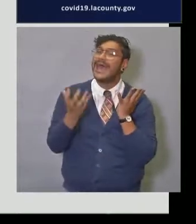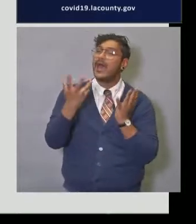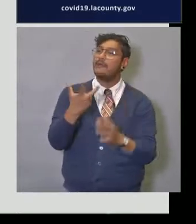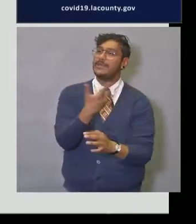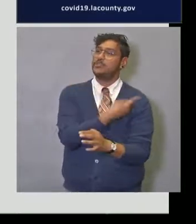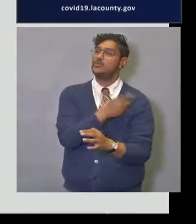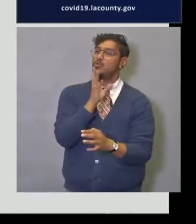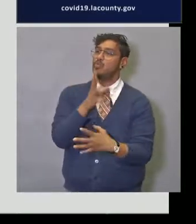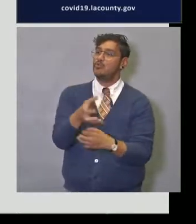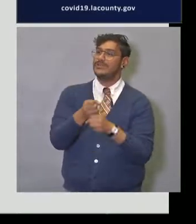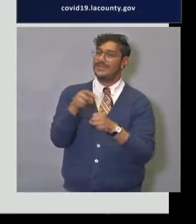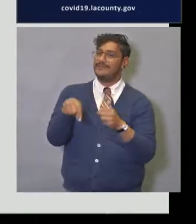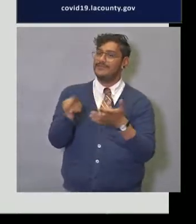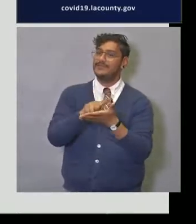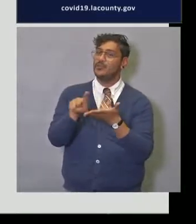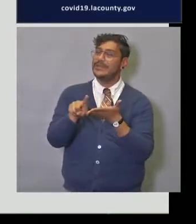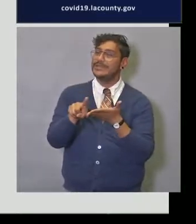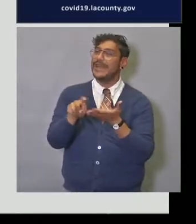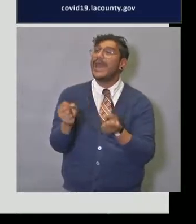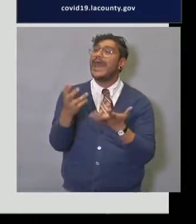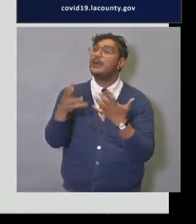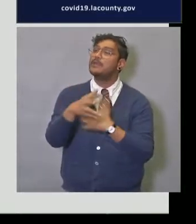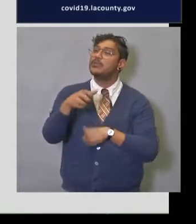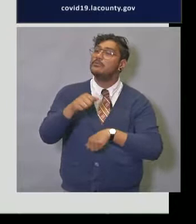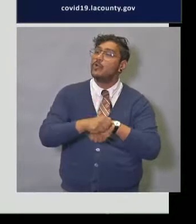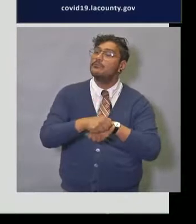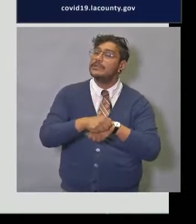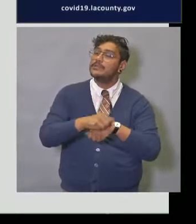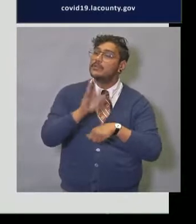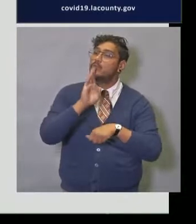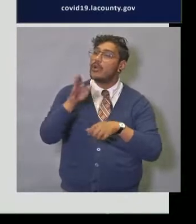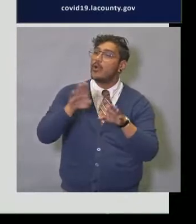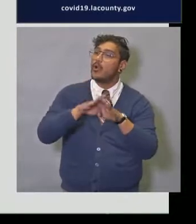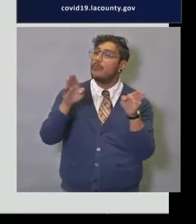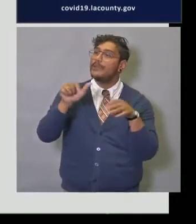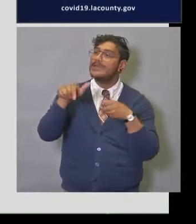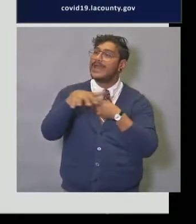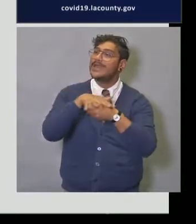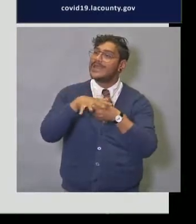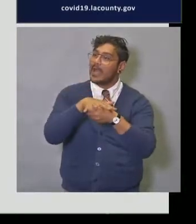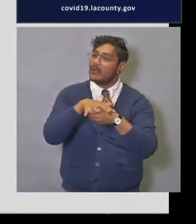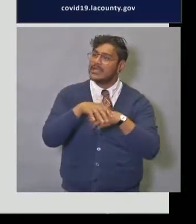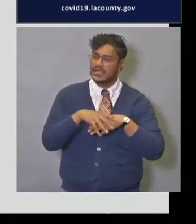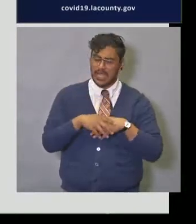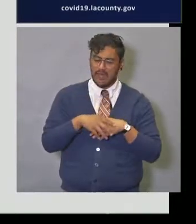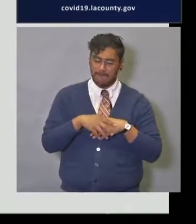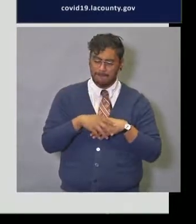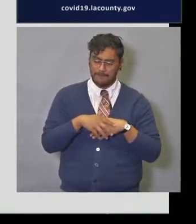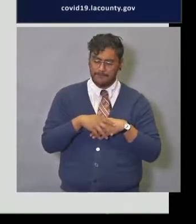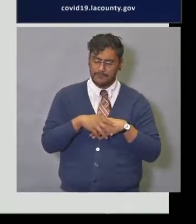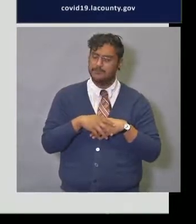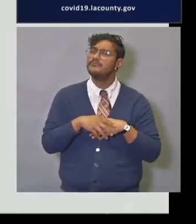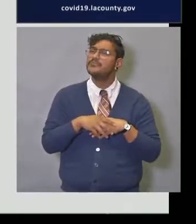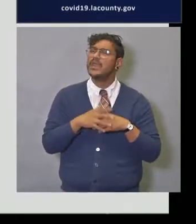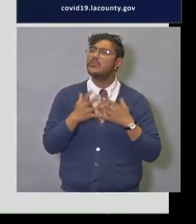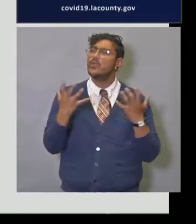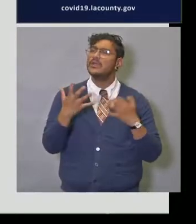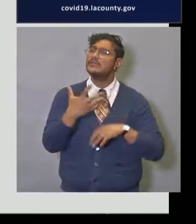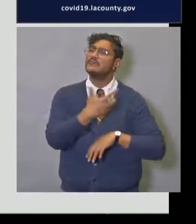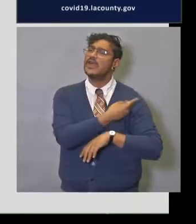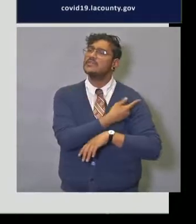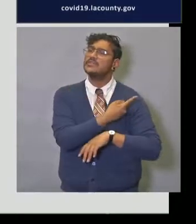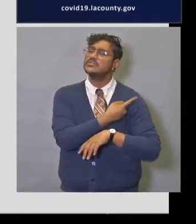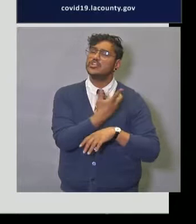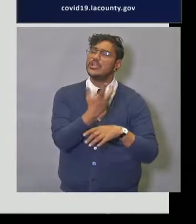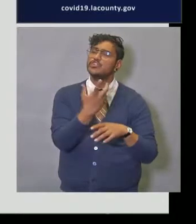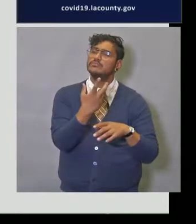this week? How many first dose appointments might open up in LA County? And then can we get an update on vaccination efforts